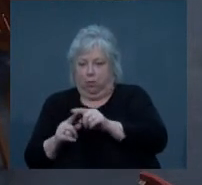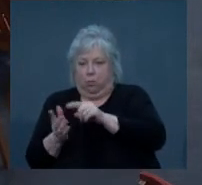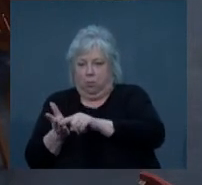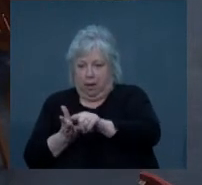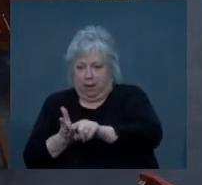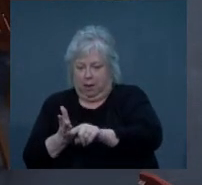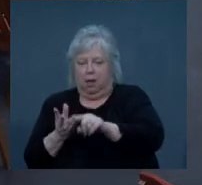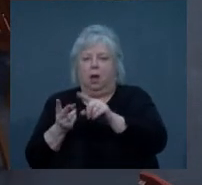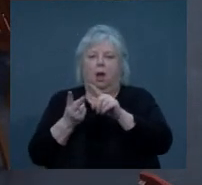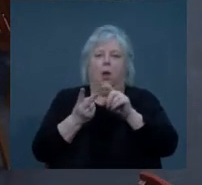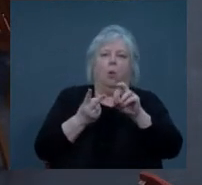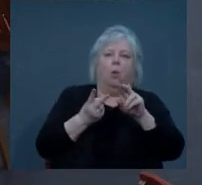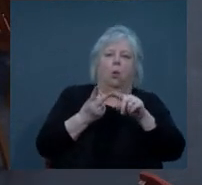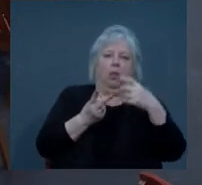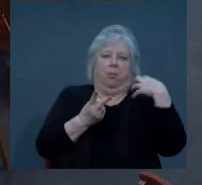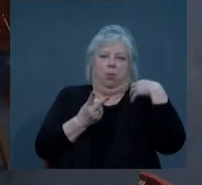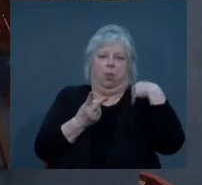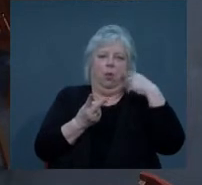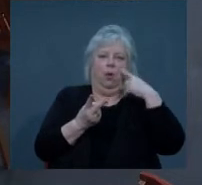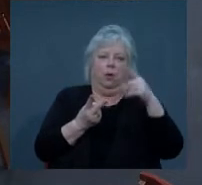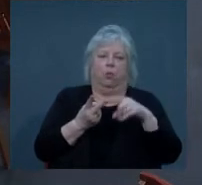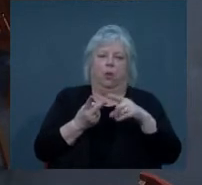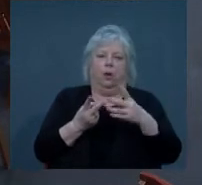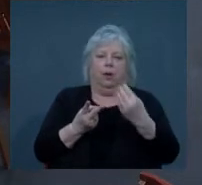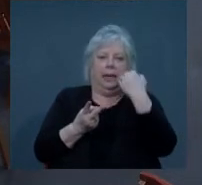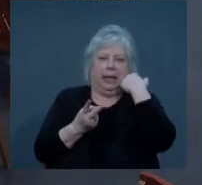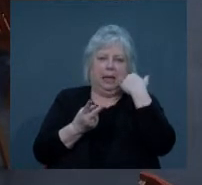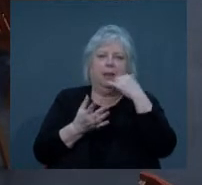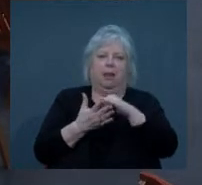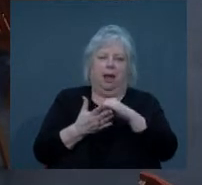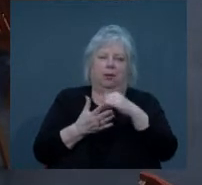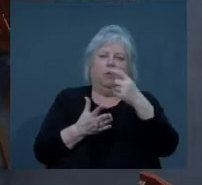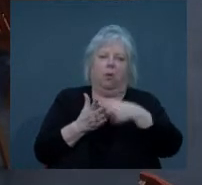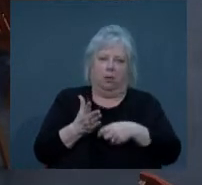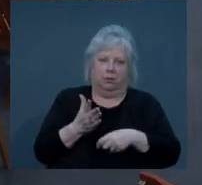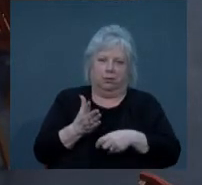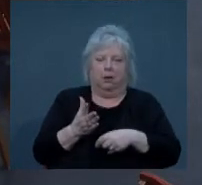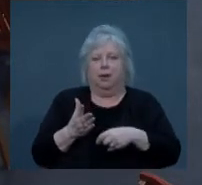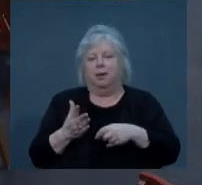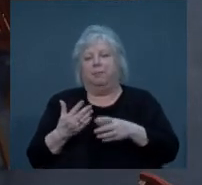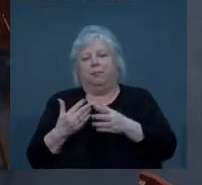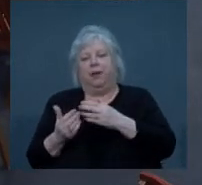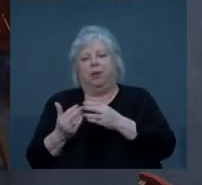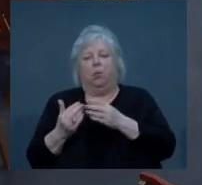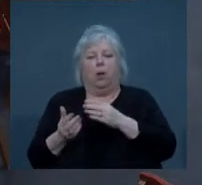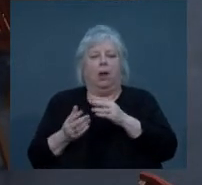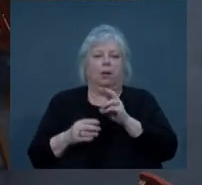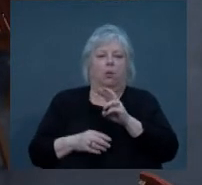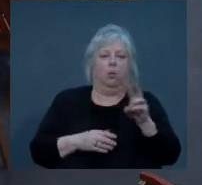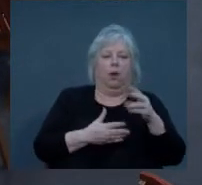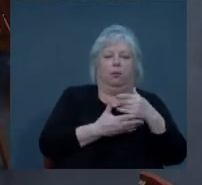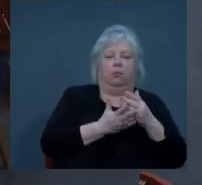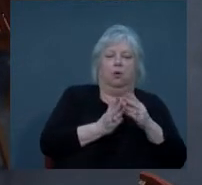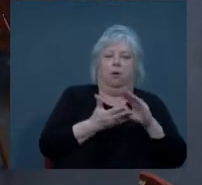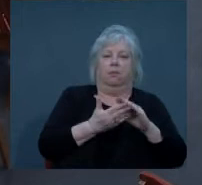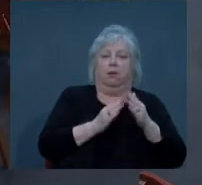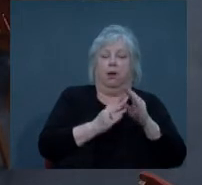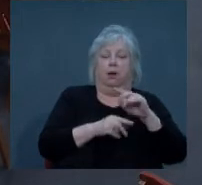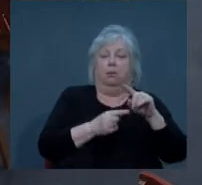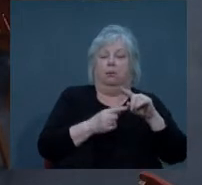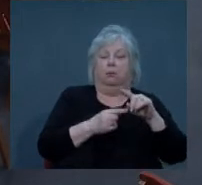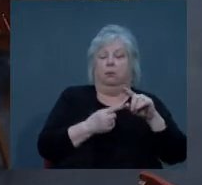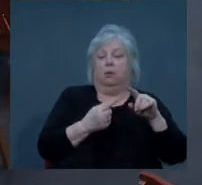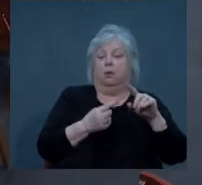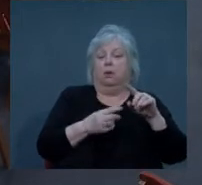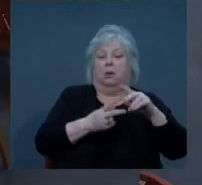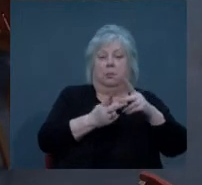employer is going to pick up that cost. And either way, when parking is free in the western part of our town and in